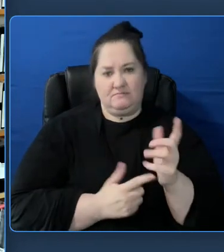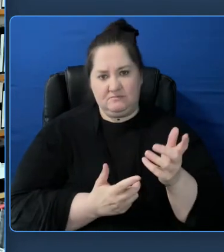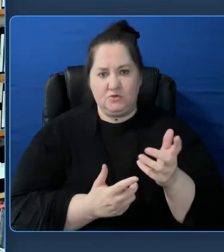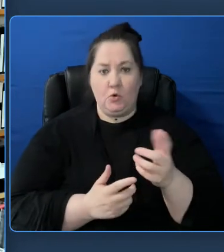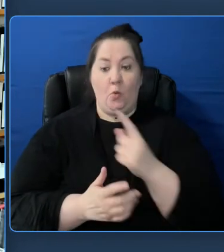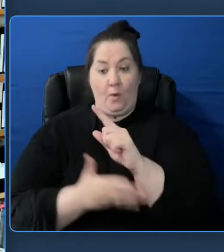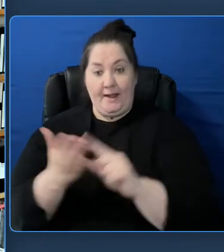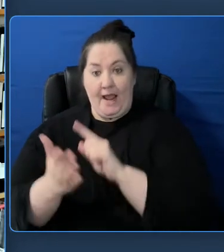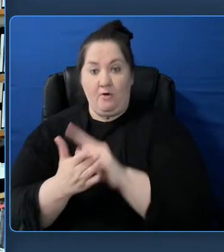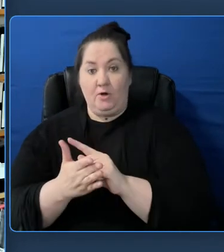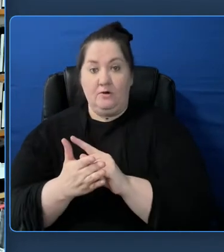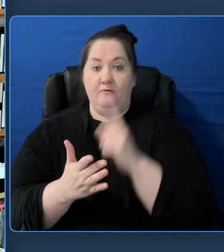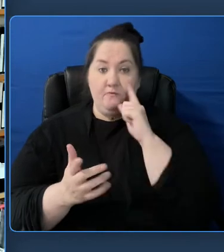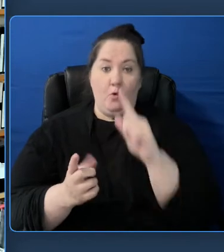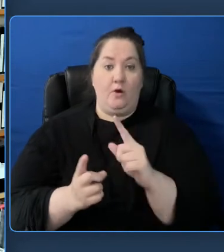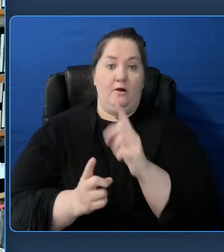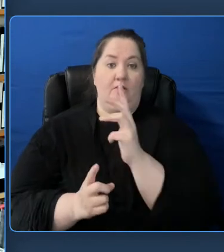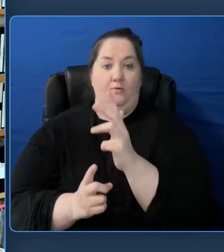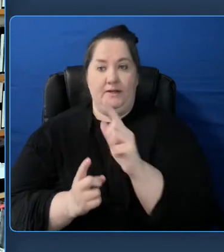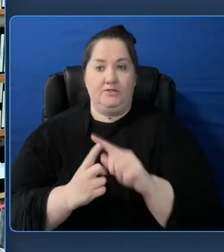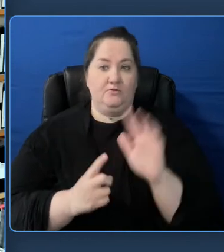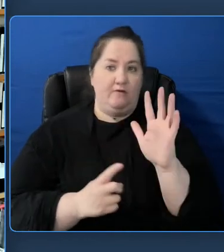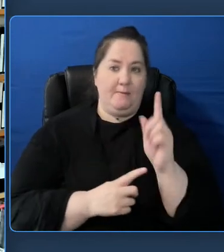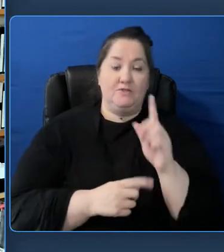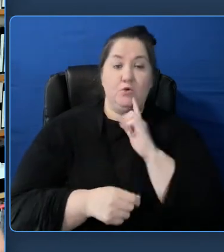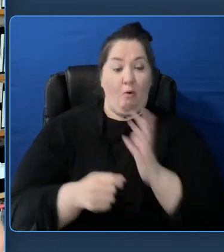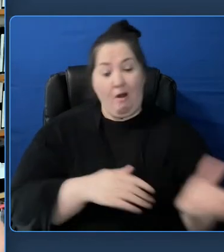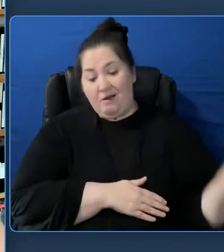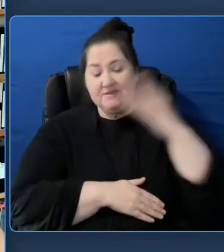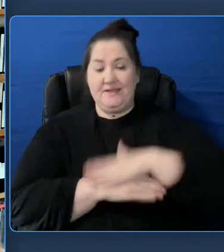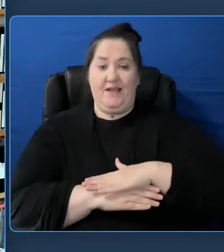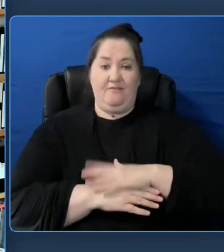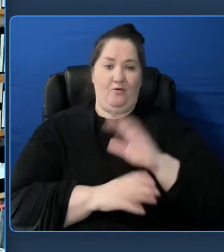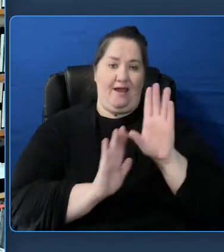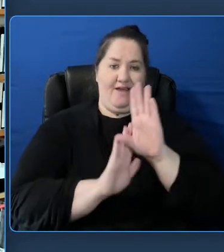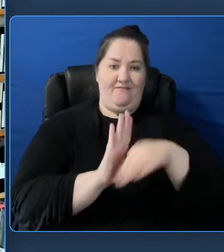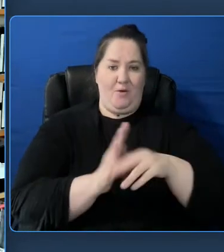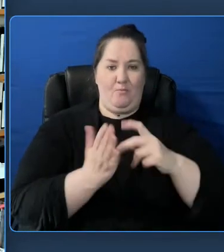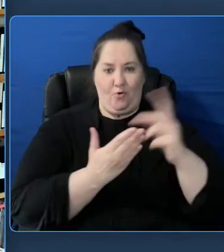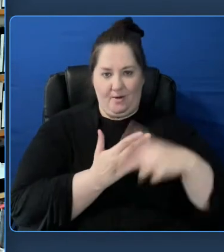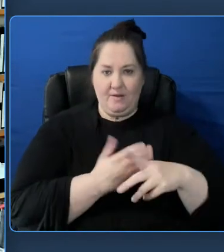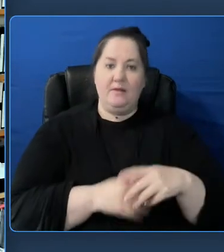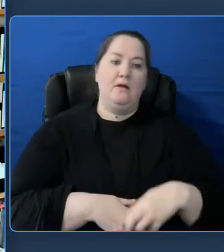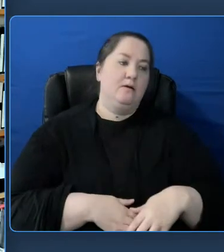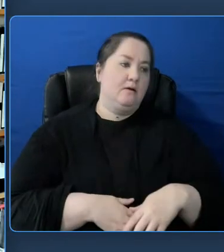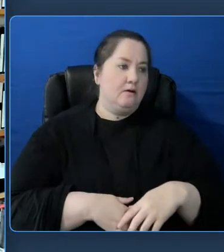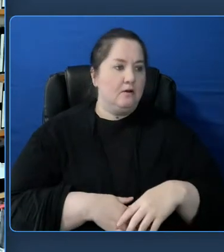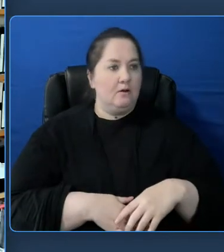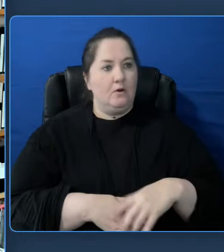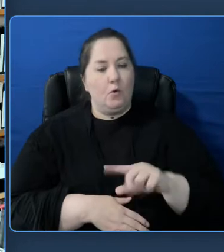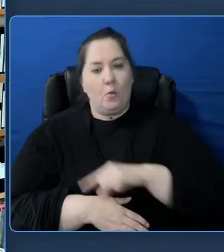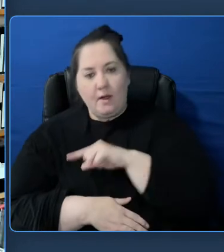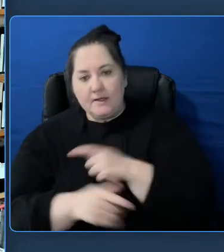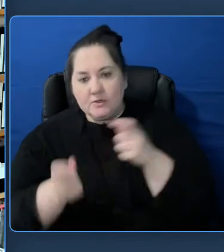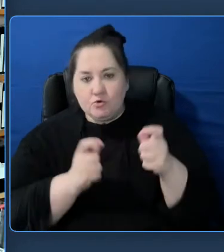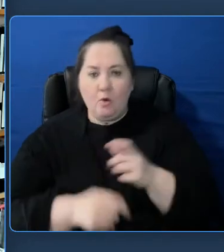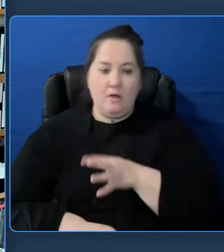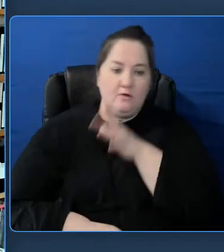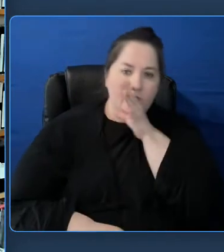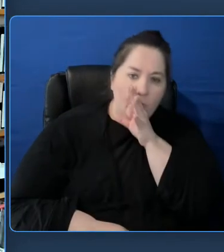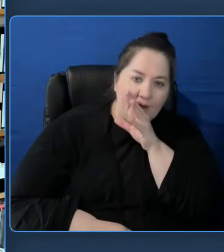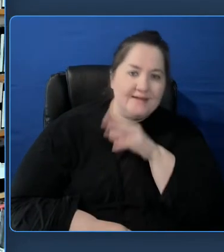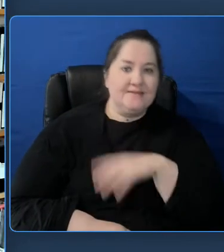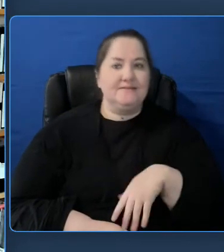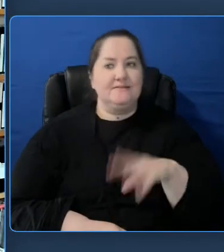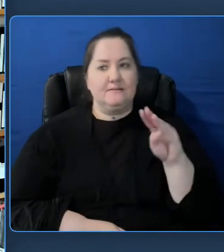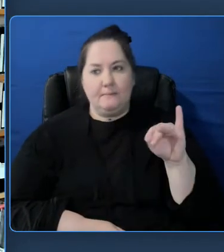talking about a full day to do a half hour program. And then, of course, it has to be quality controlled. It has to be voiced. It has to be mixed